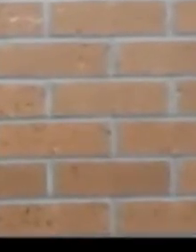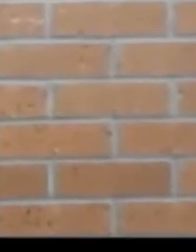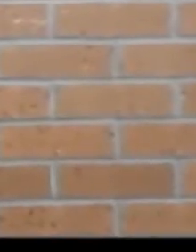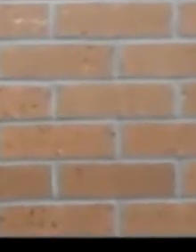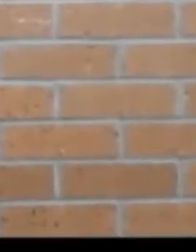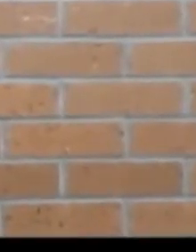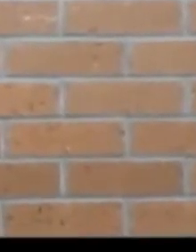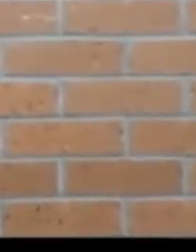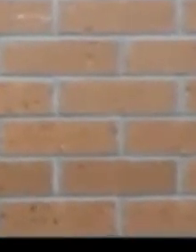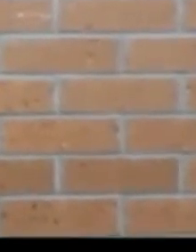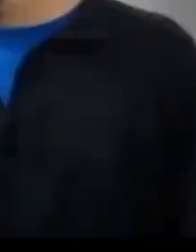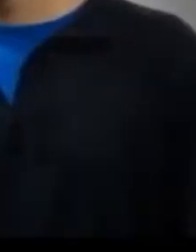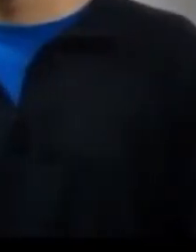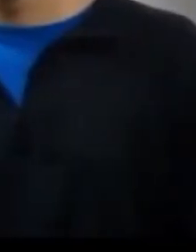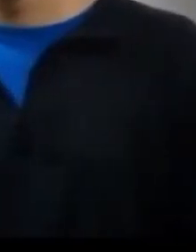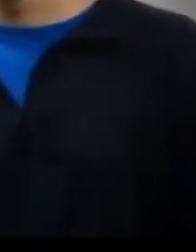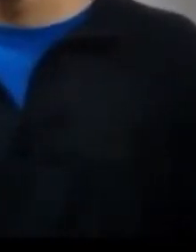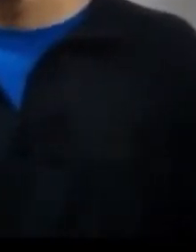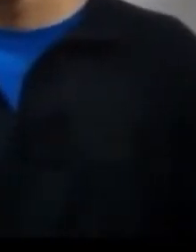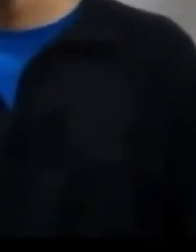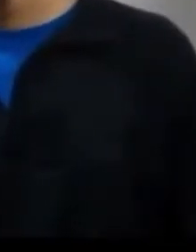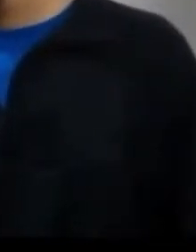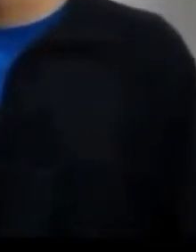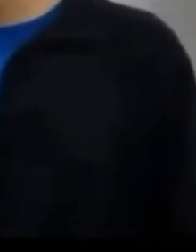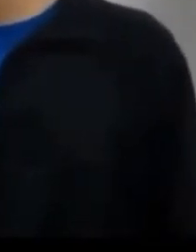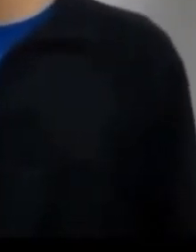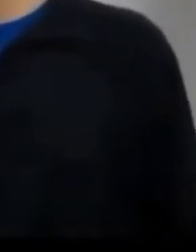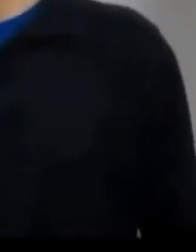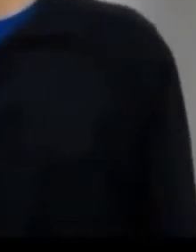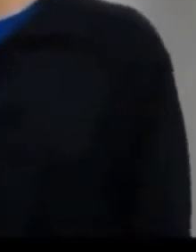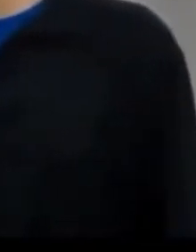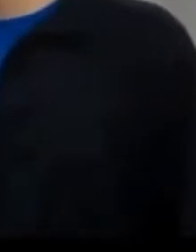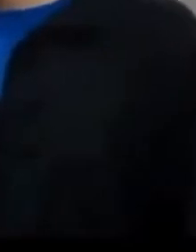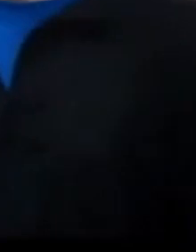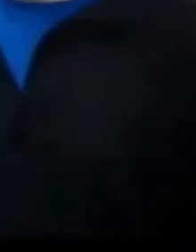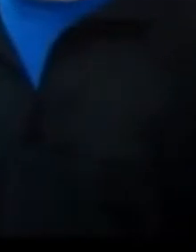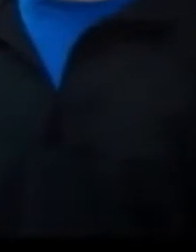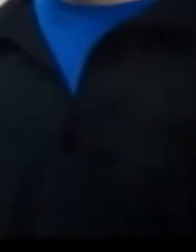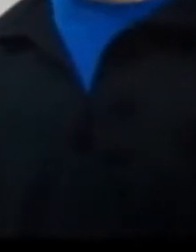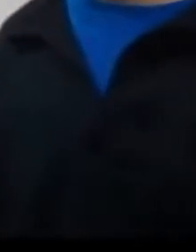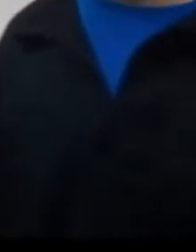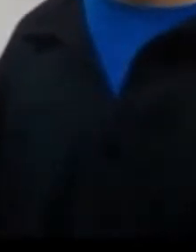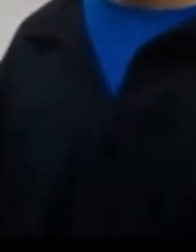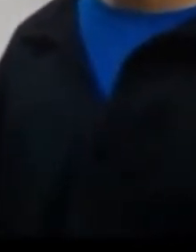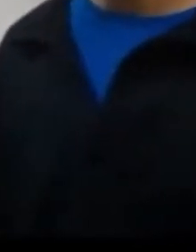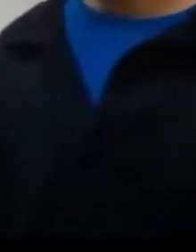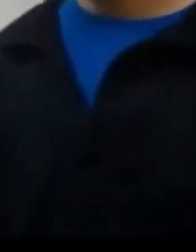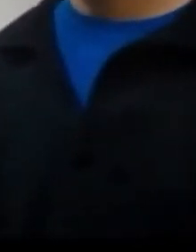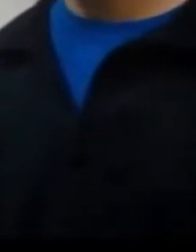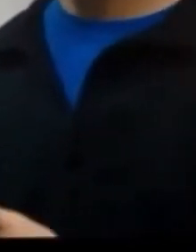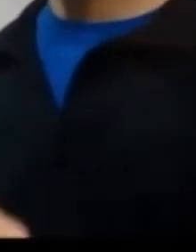debate in student congress. My favorite teacher is Snare. Mr. Snare. Yes. Best teacher ever. Good